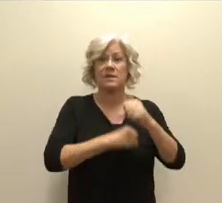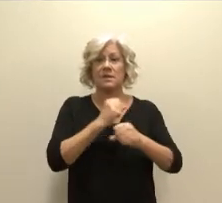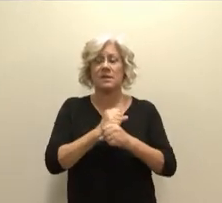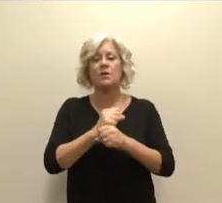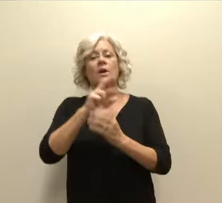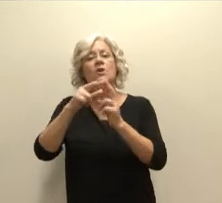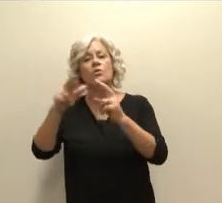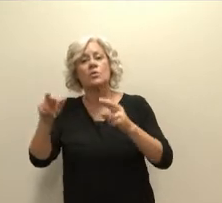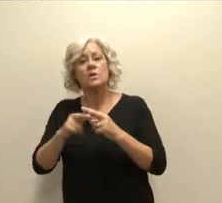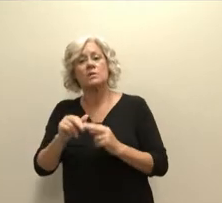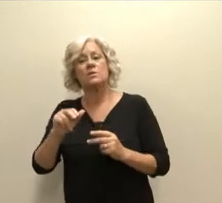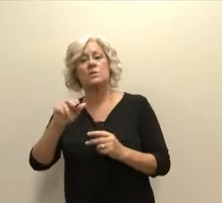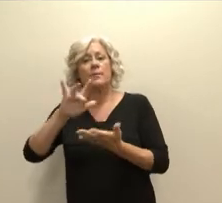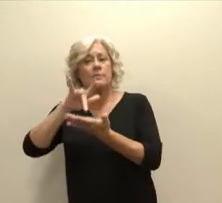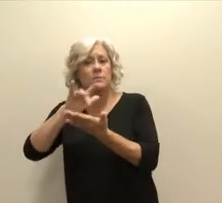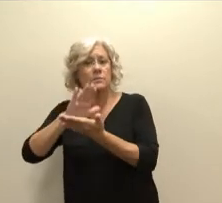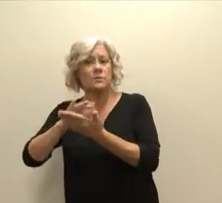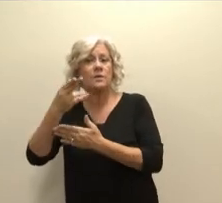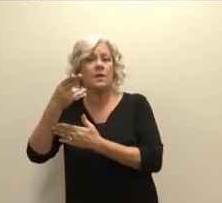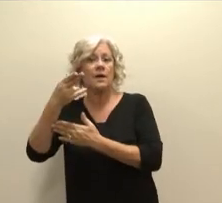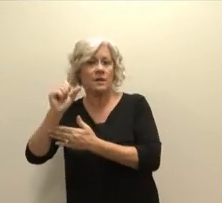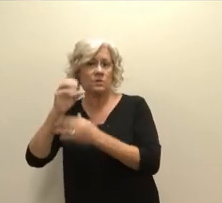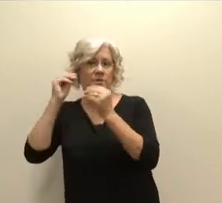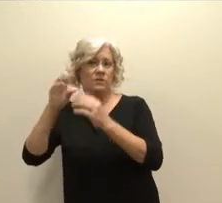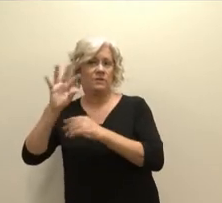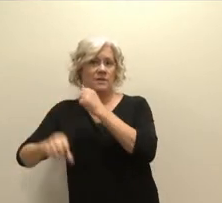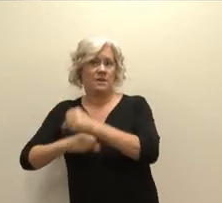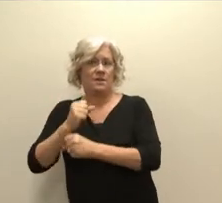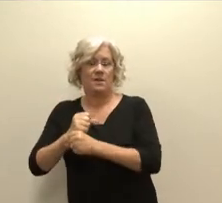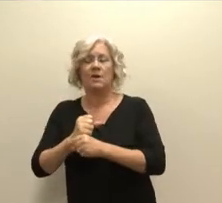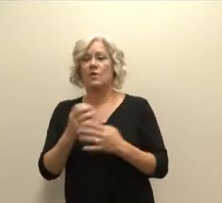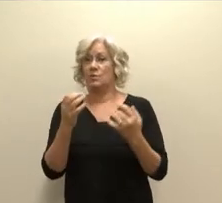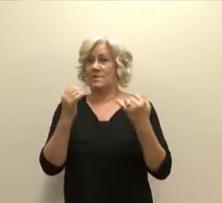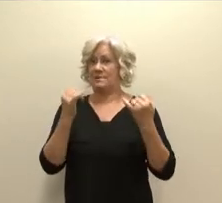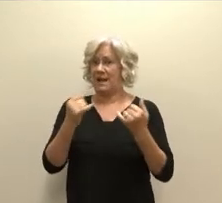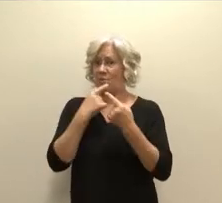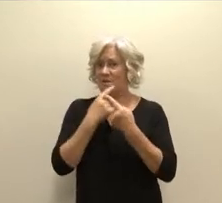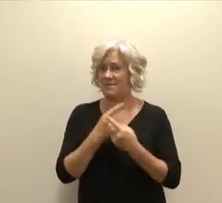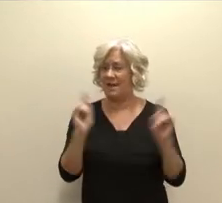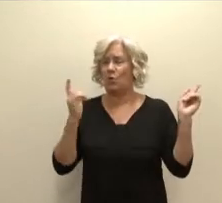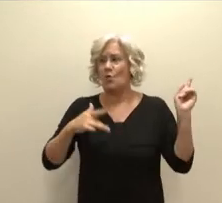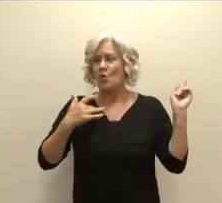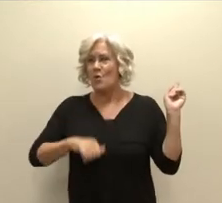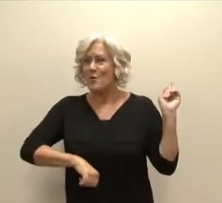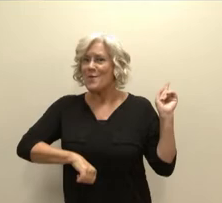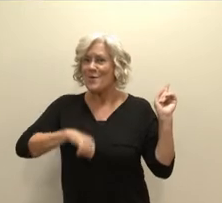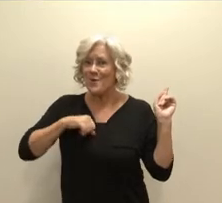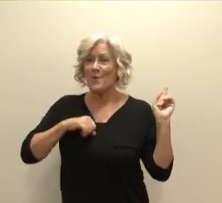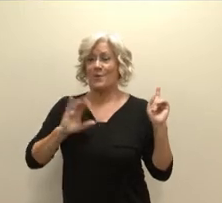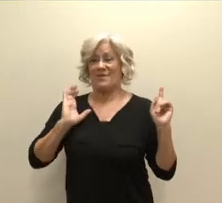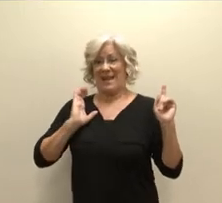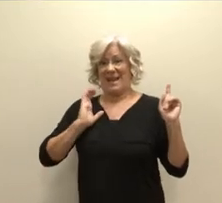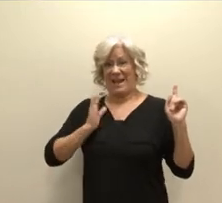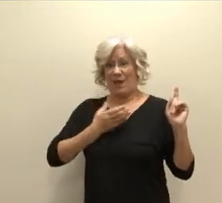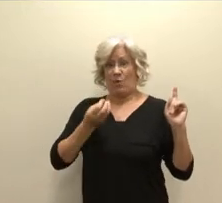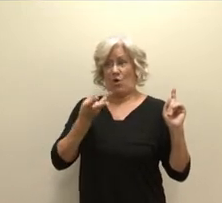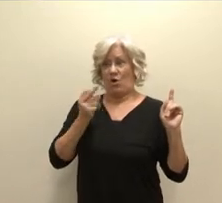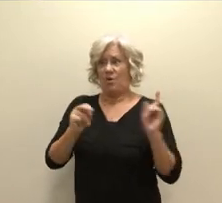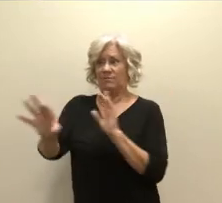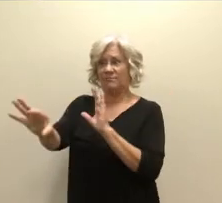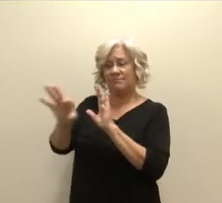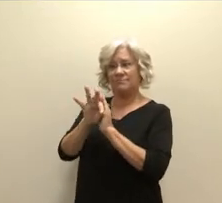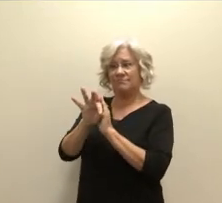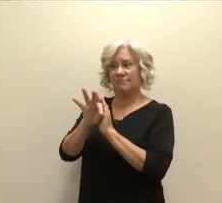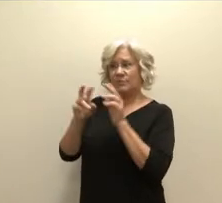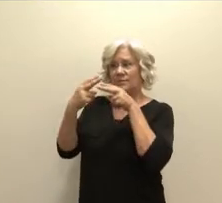secondary teacher of the year. And we are incredibly proud and excited that one of our very own was selected this year as the Region